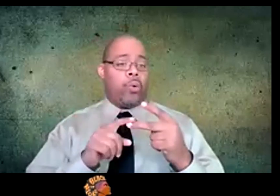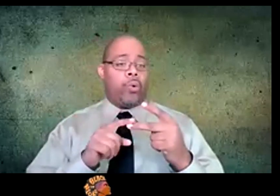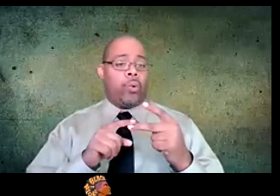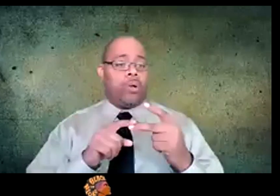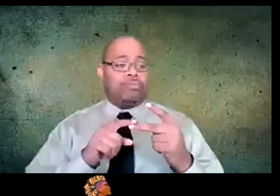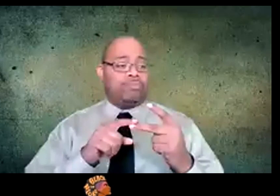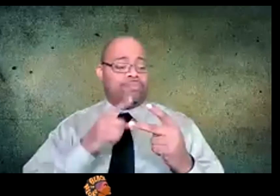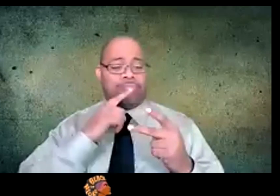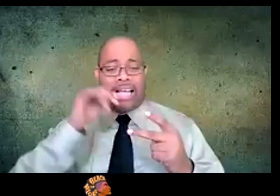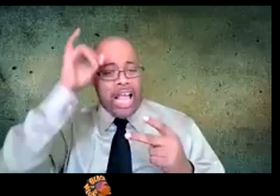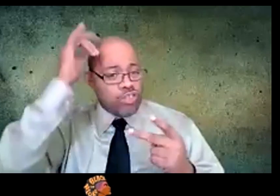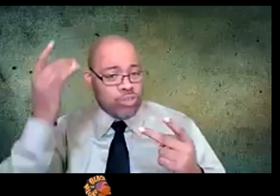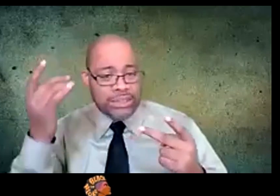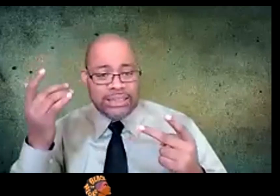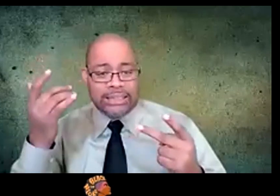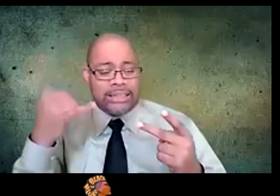ignorance, right?